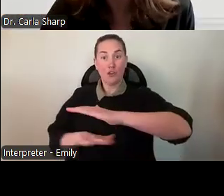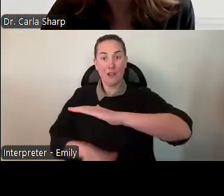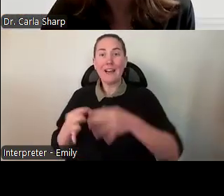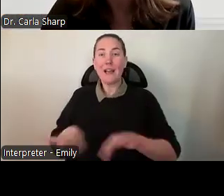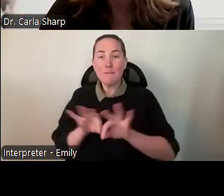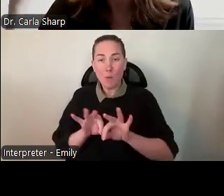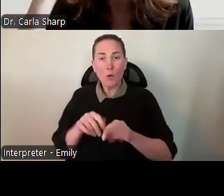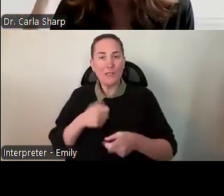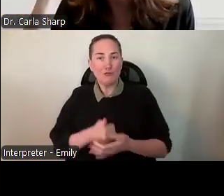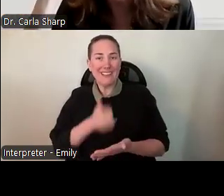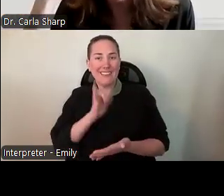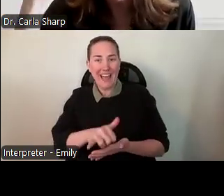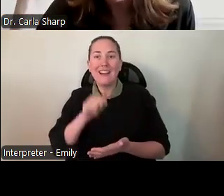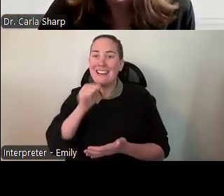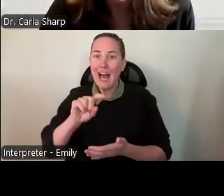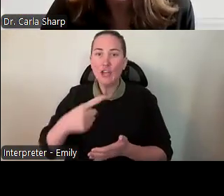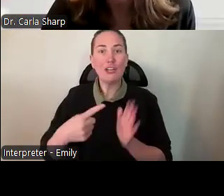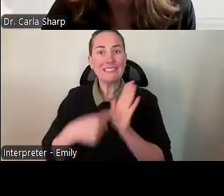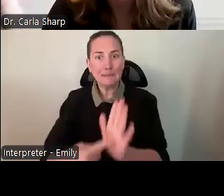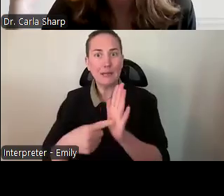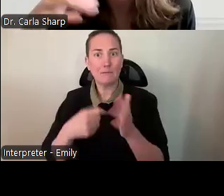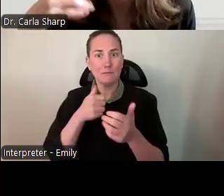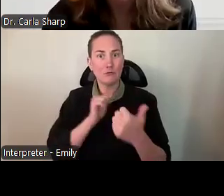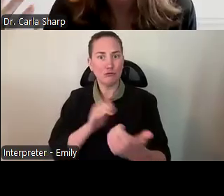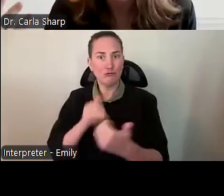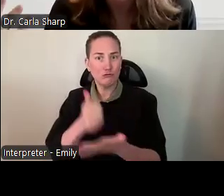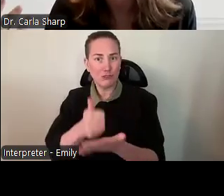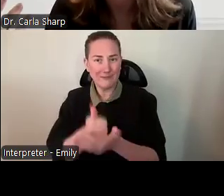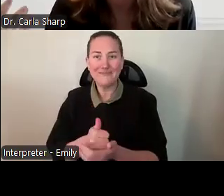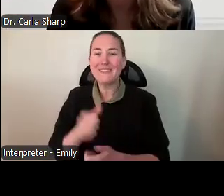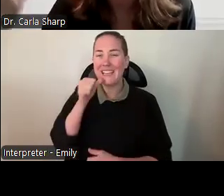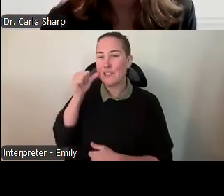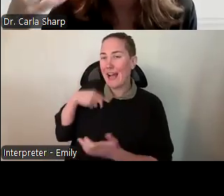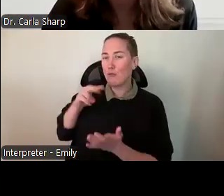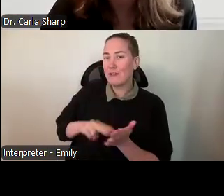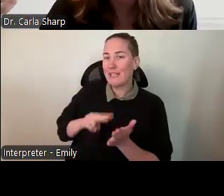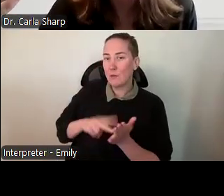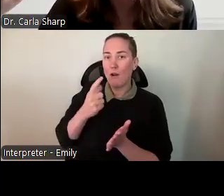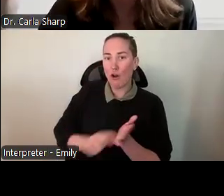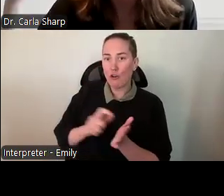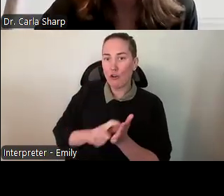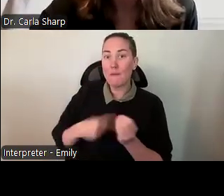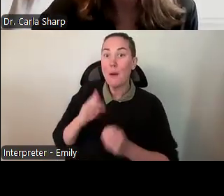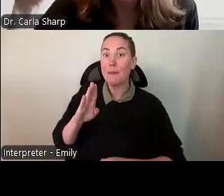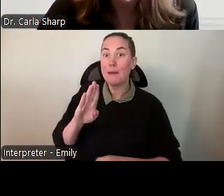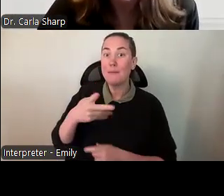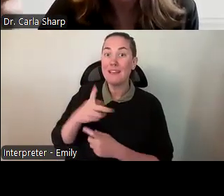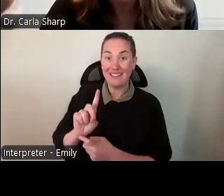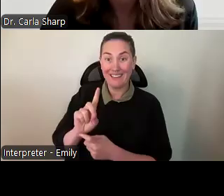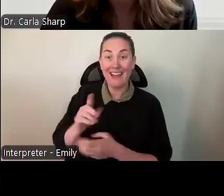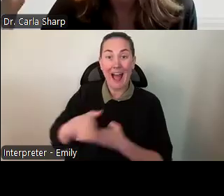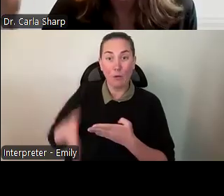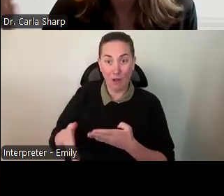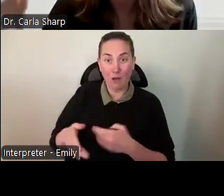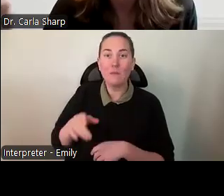symptom itself. I was just reviewing another paper yesterday for BPD outcomes, and like usual, the outcome that